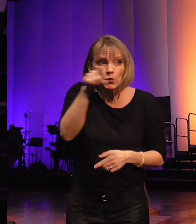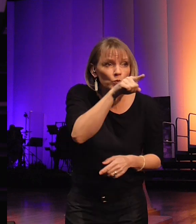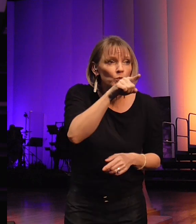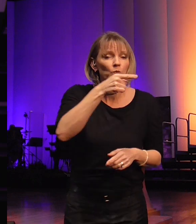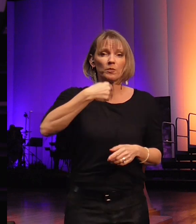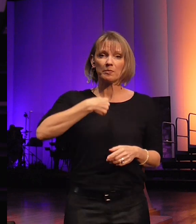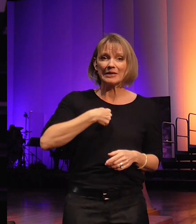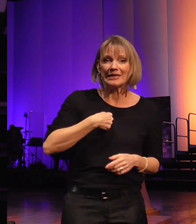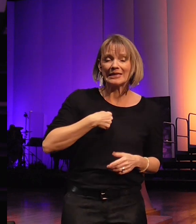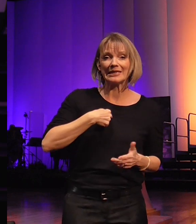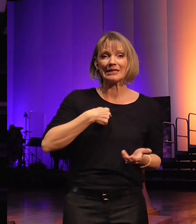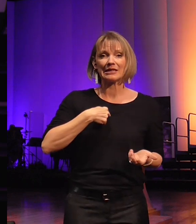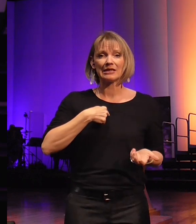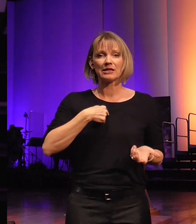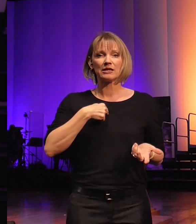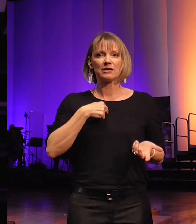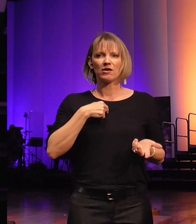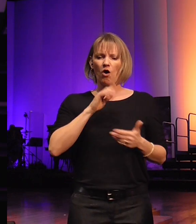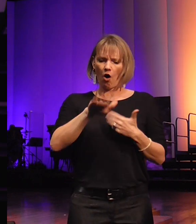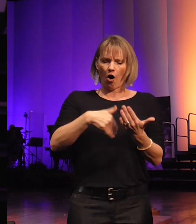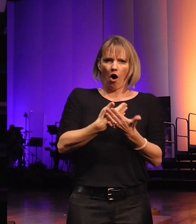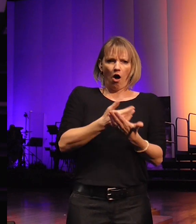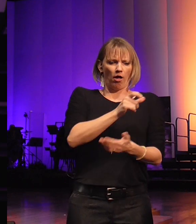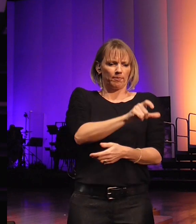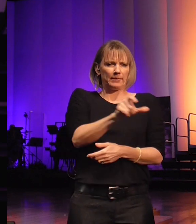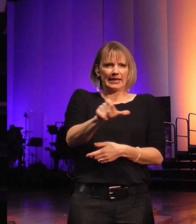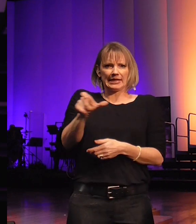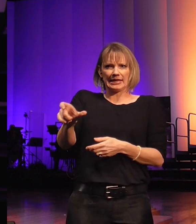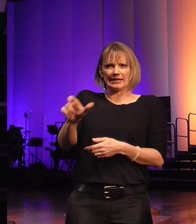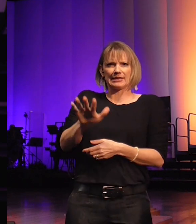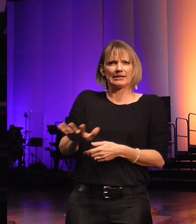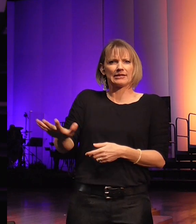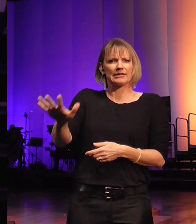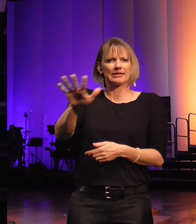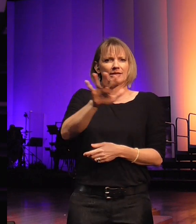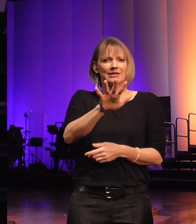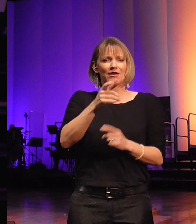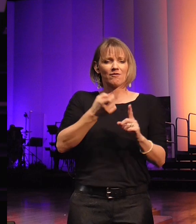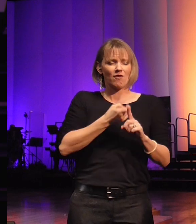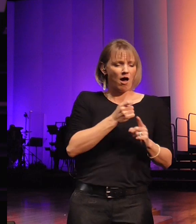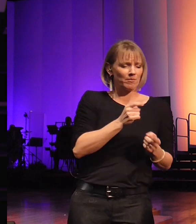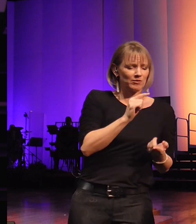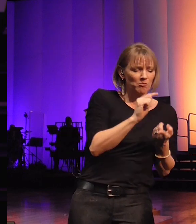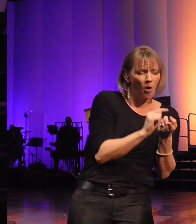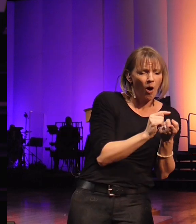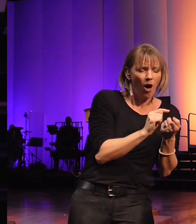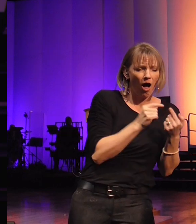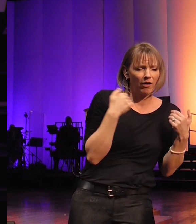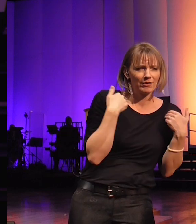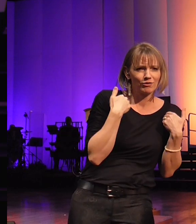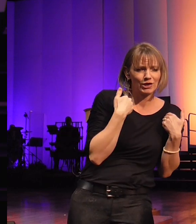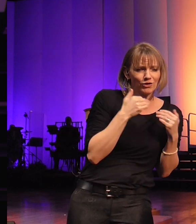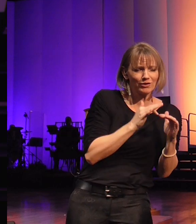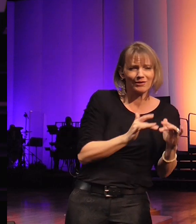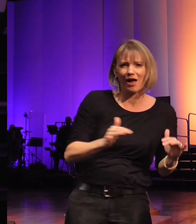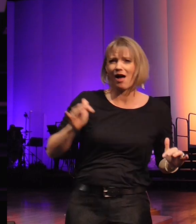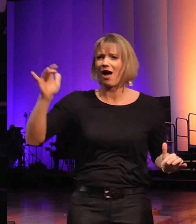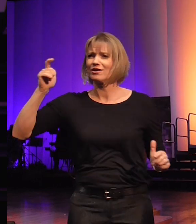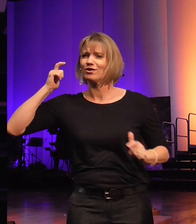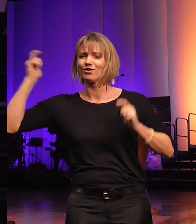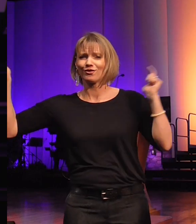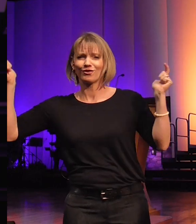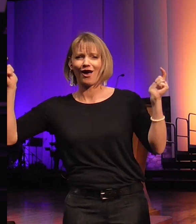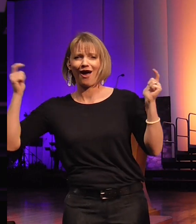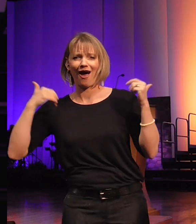being, you, myself, all beings from the tiniest creatures to the grandest. But the gift